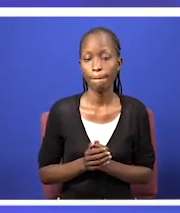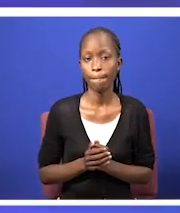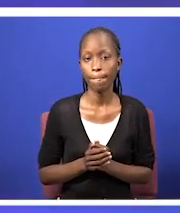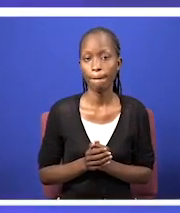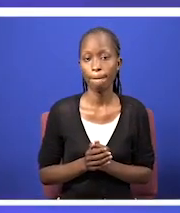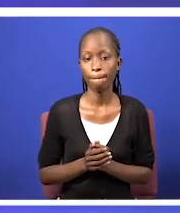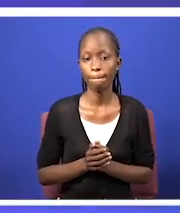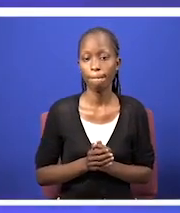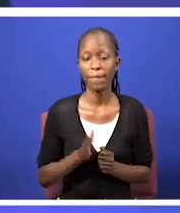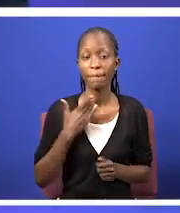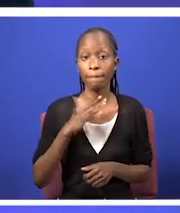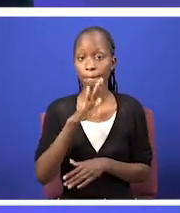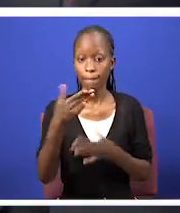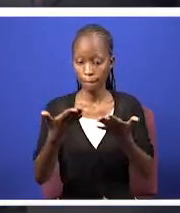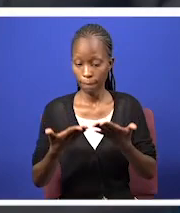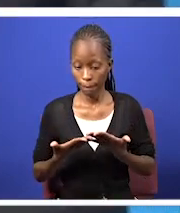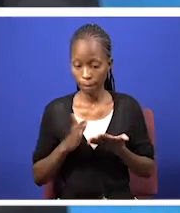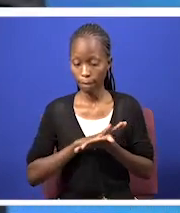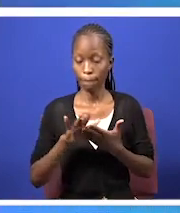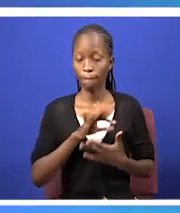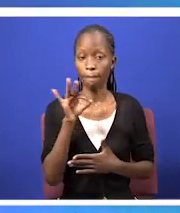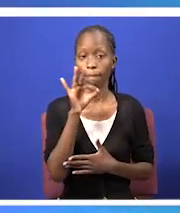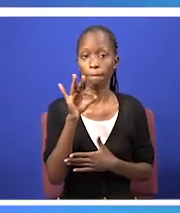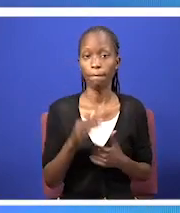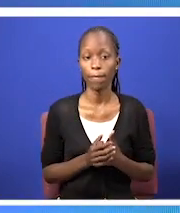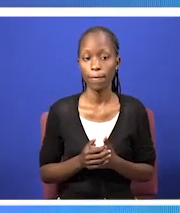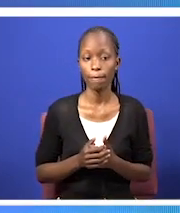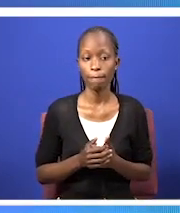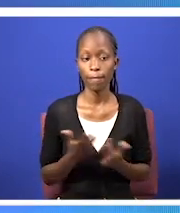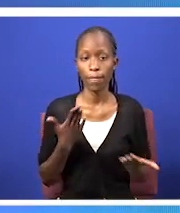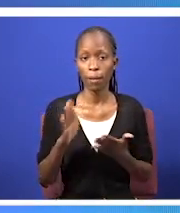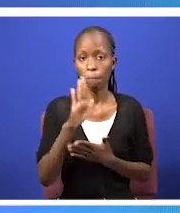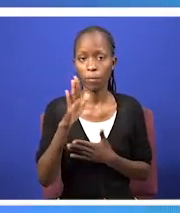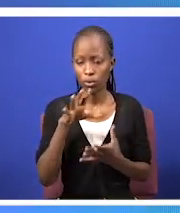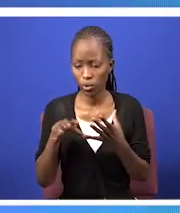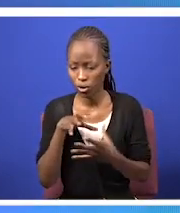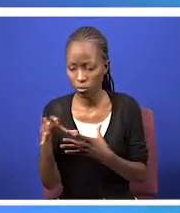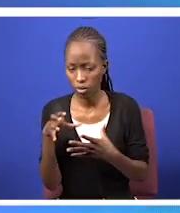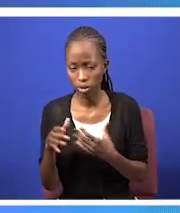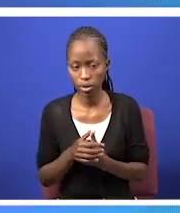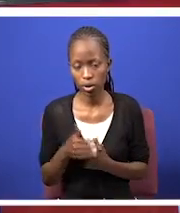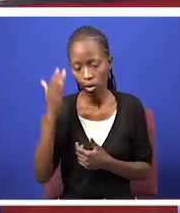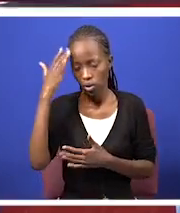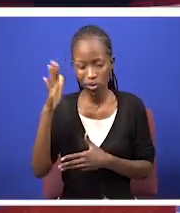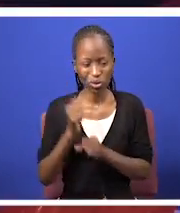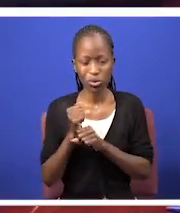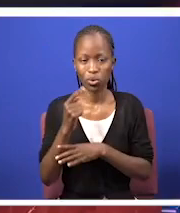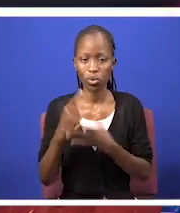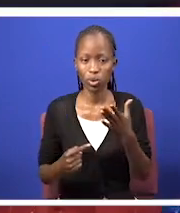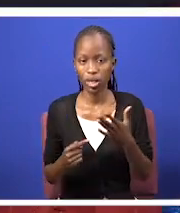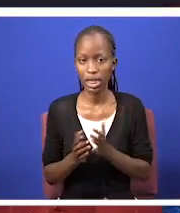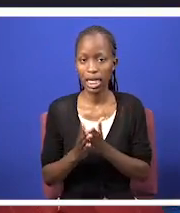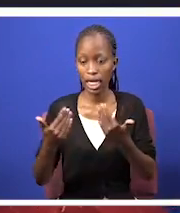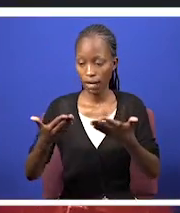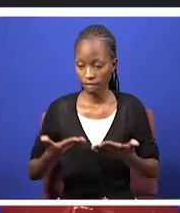that subject in a few moments. I want you to invite the Holy Spirit, wherever you might be. You may be confused about something and not sure what to do next about